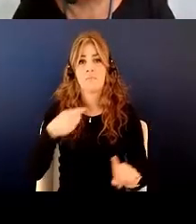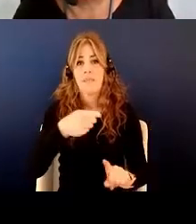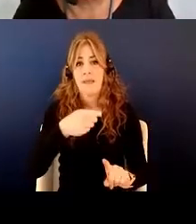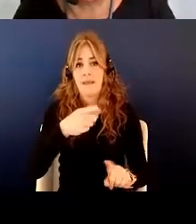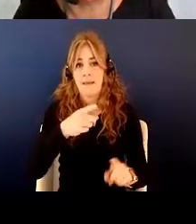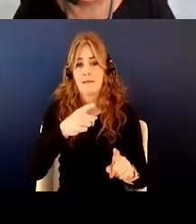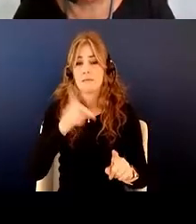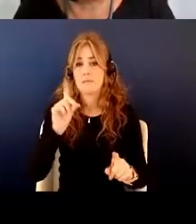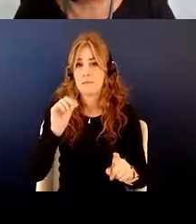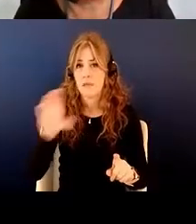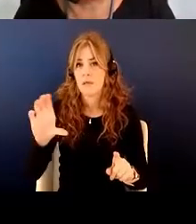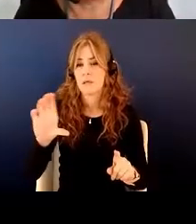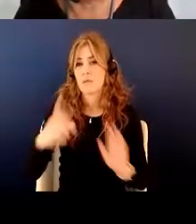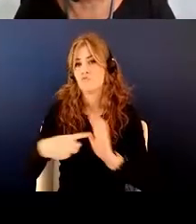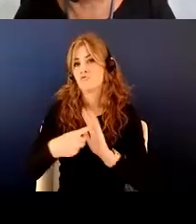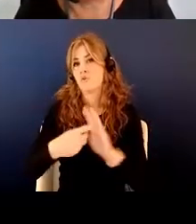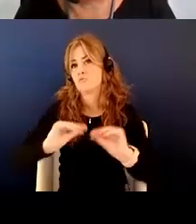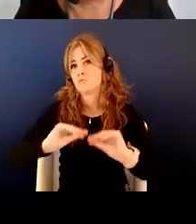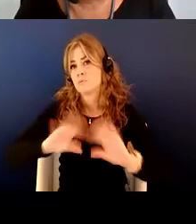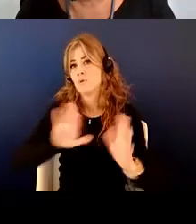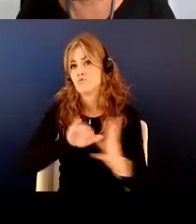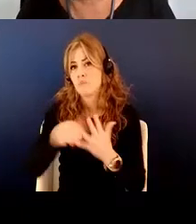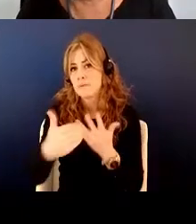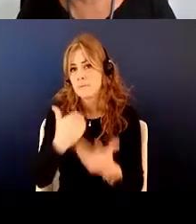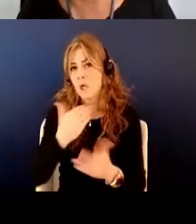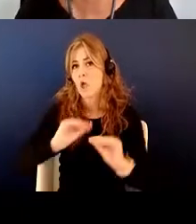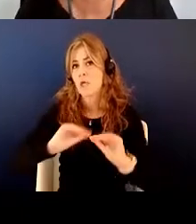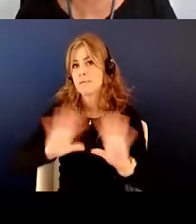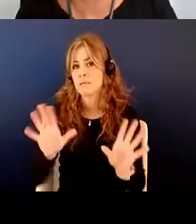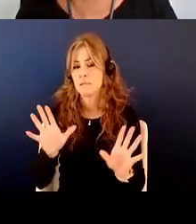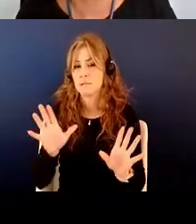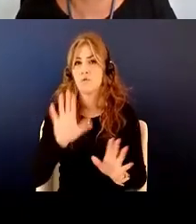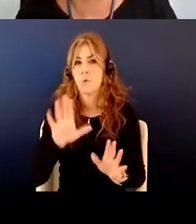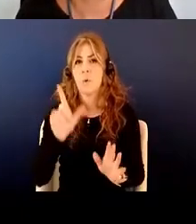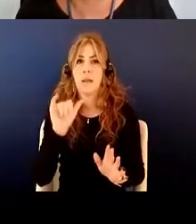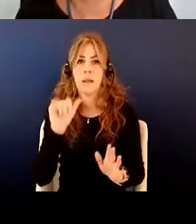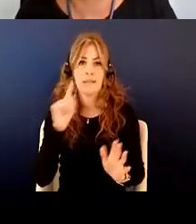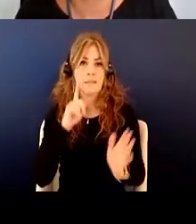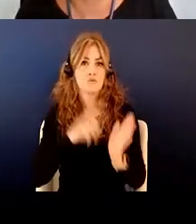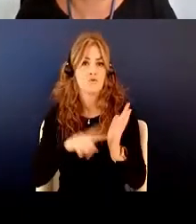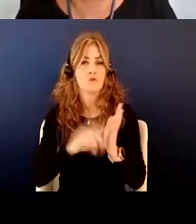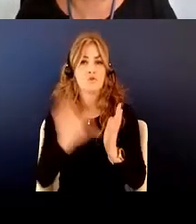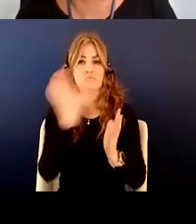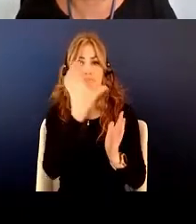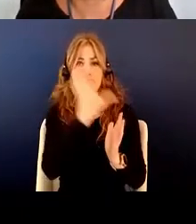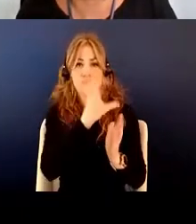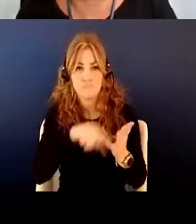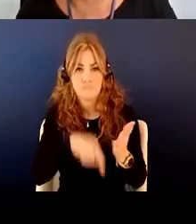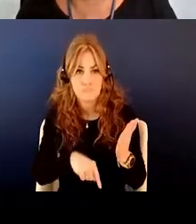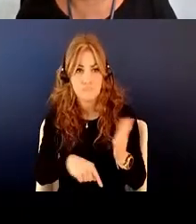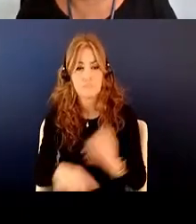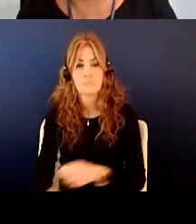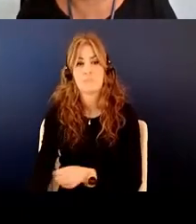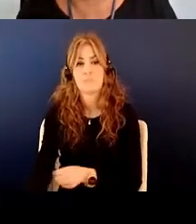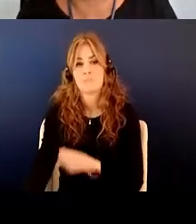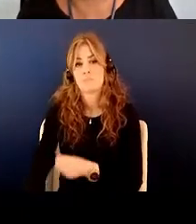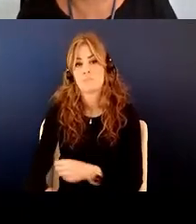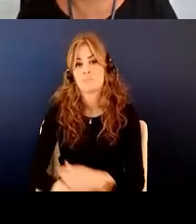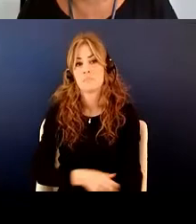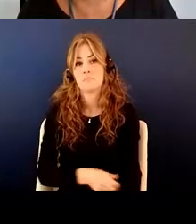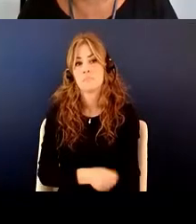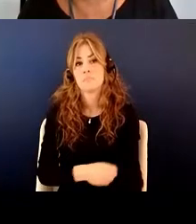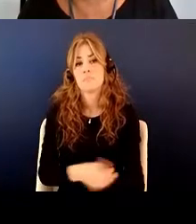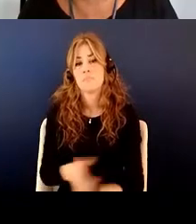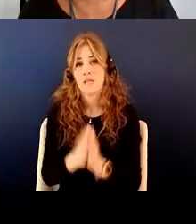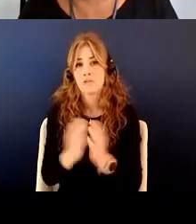in a transparent way what your literature search was like. And you can see here, it asks you to document how